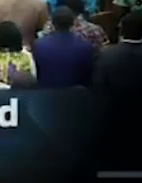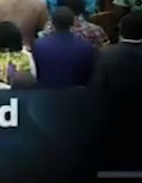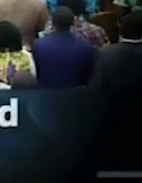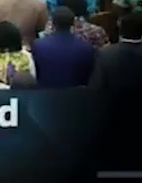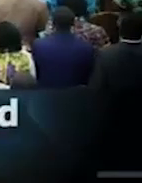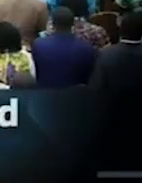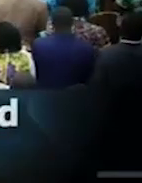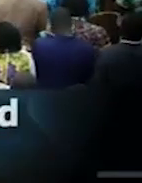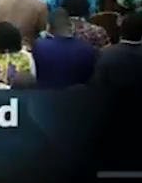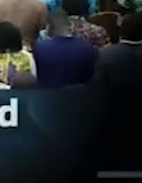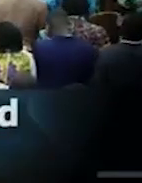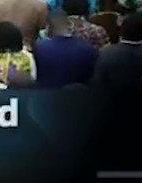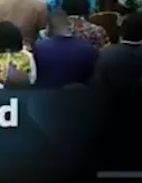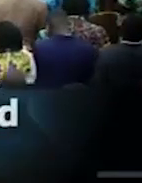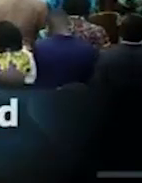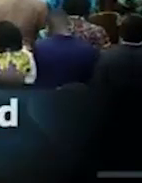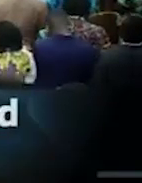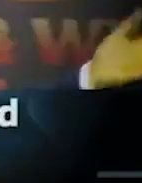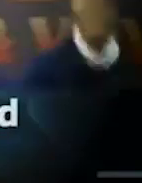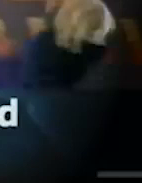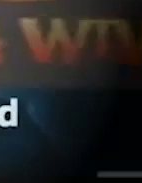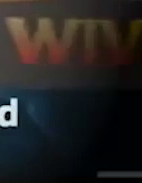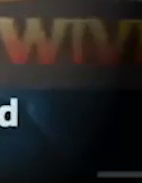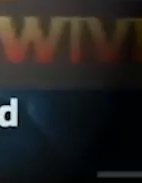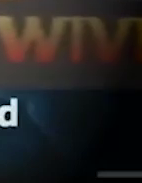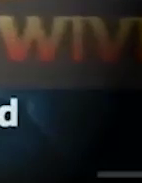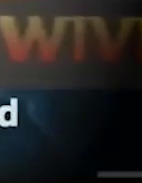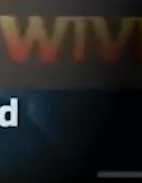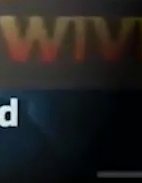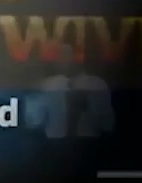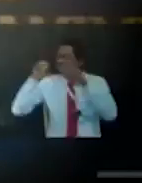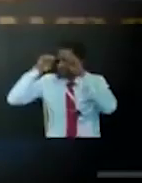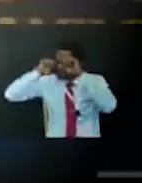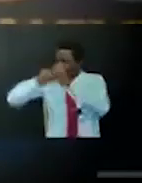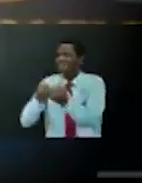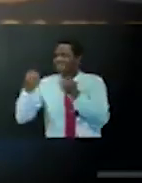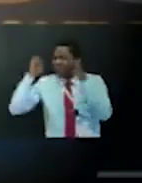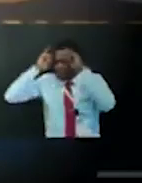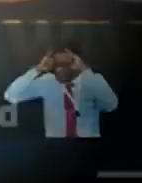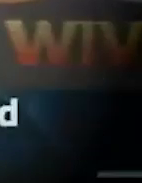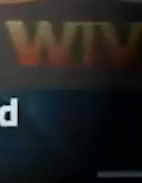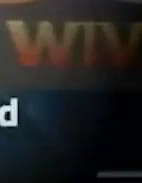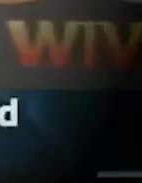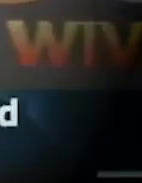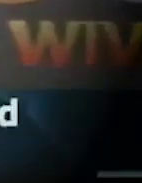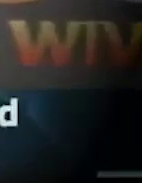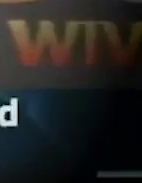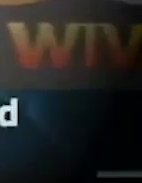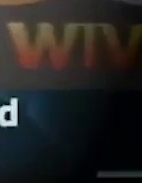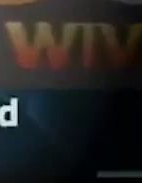he died for me. What about this break? What horns are you going to break? The man has broken it on the